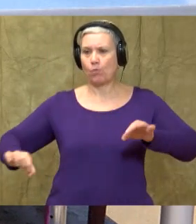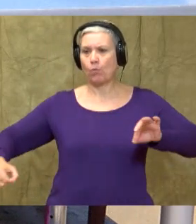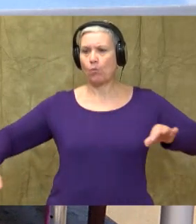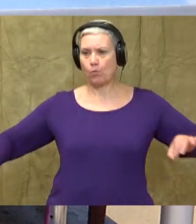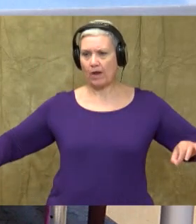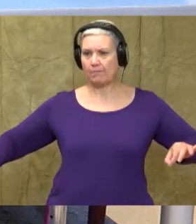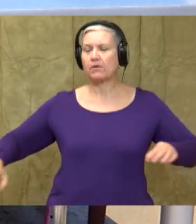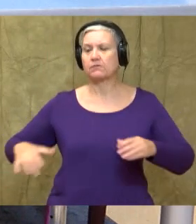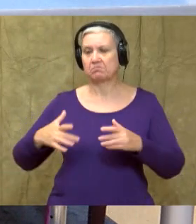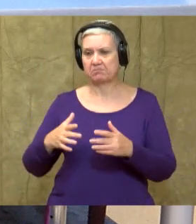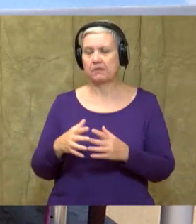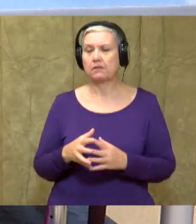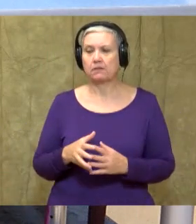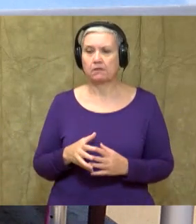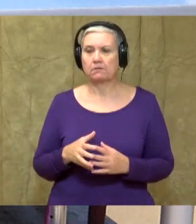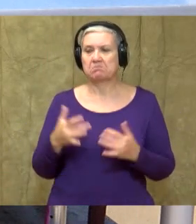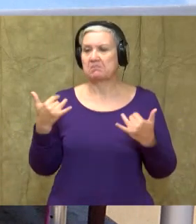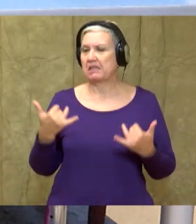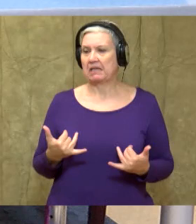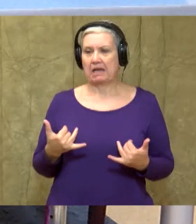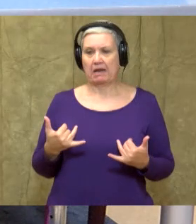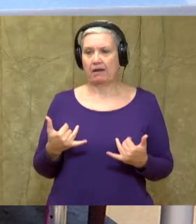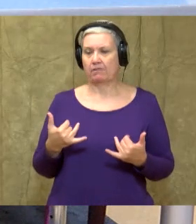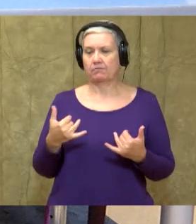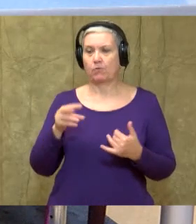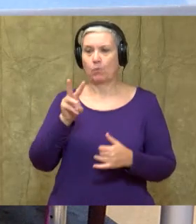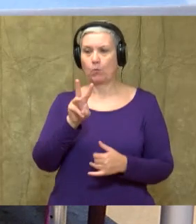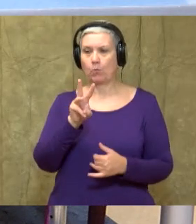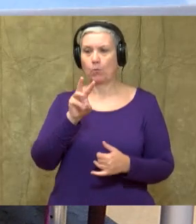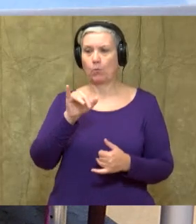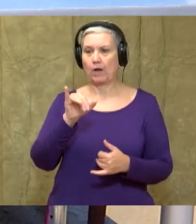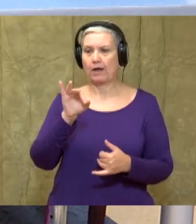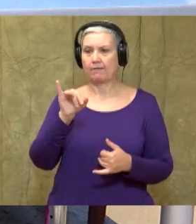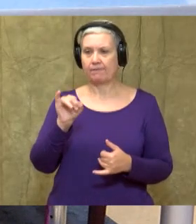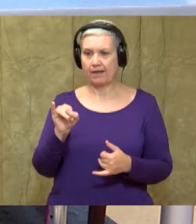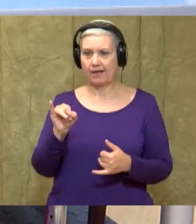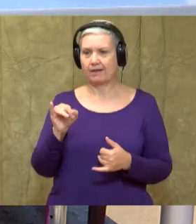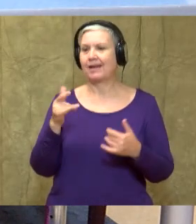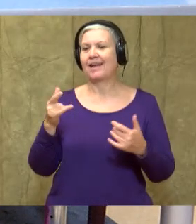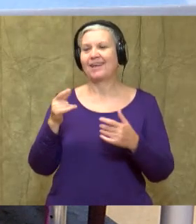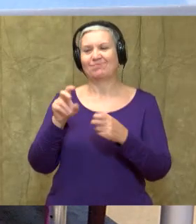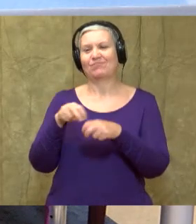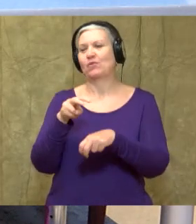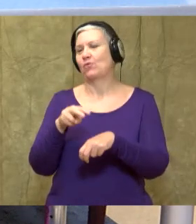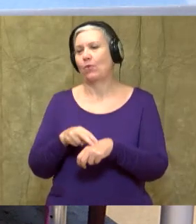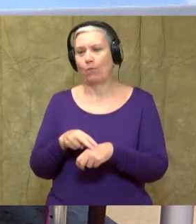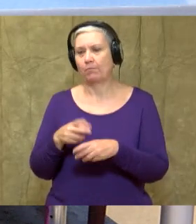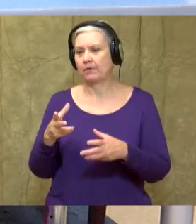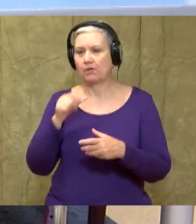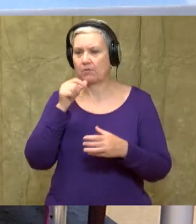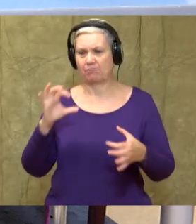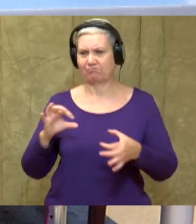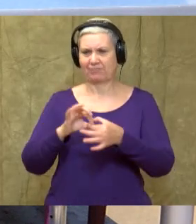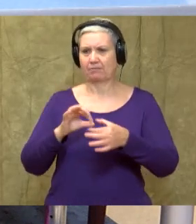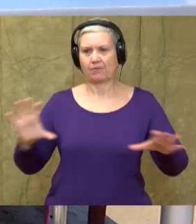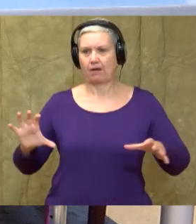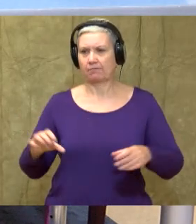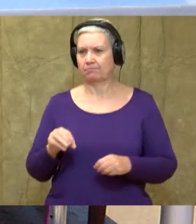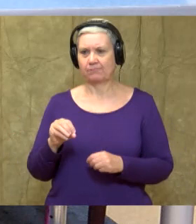of cables and wires, but now Wi-Fi networks are becoming the norm, so you don't have a cable connection as